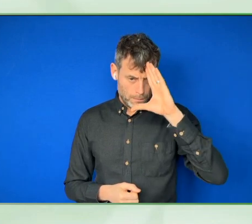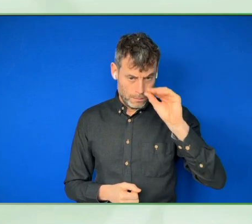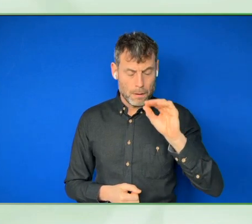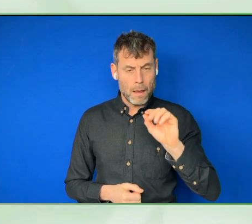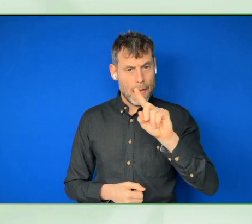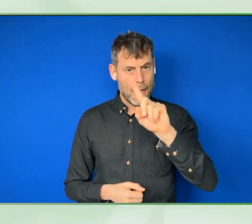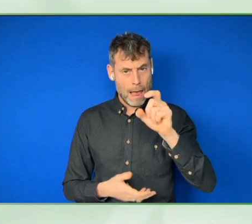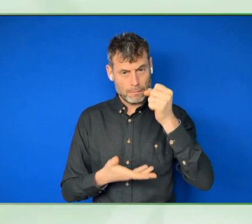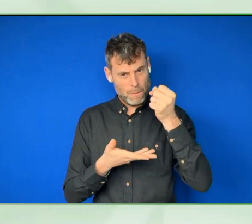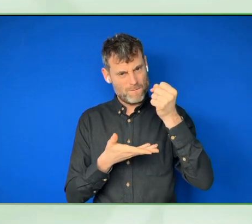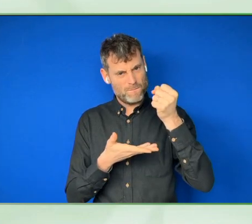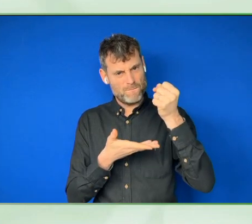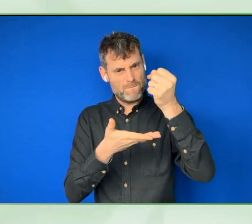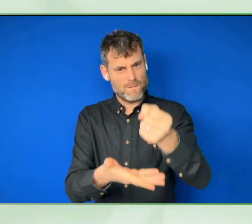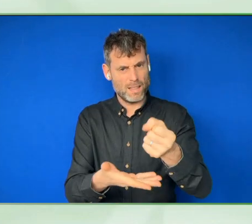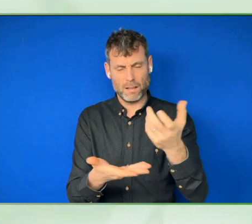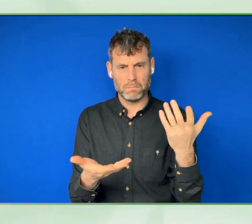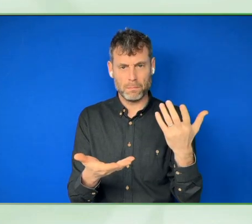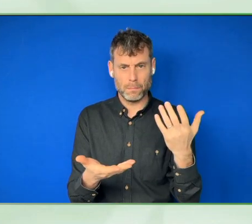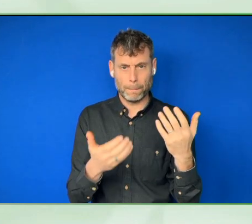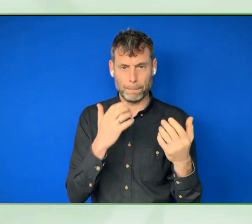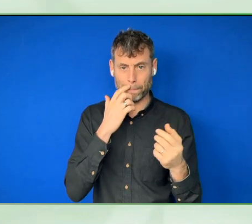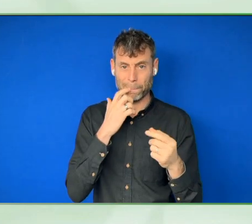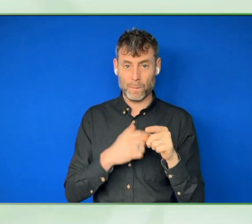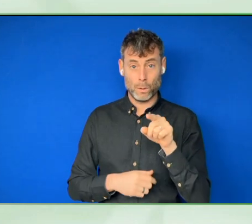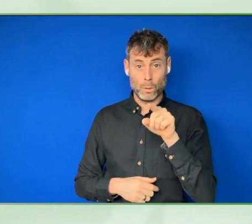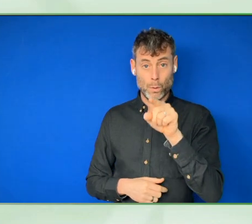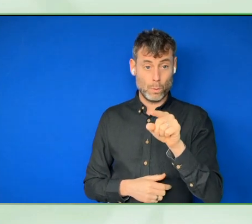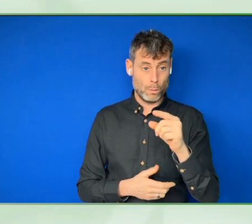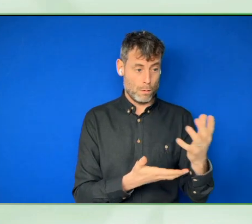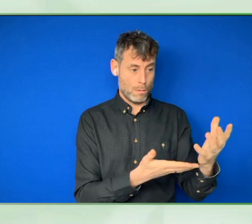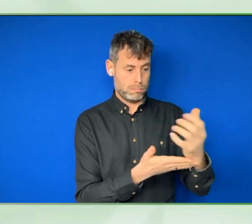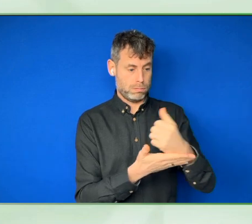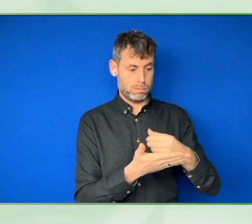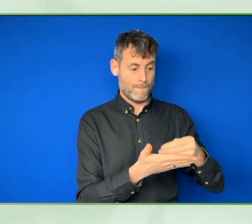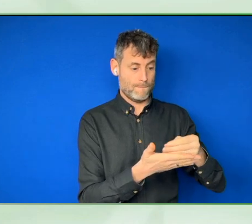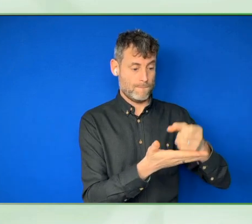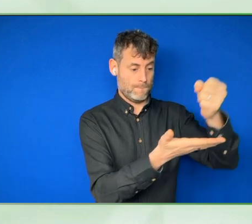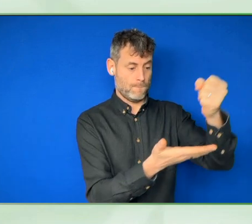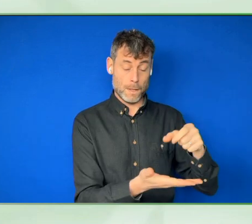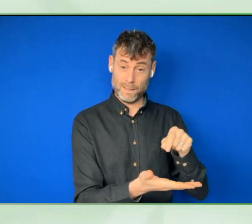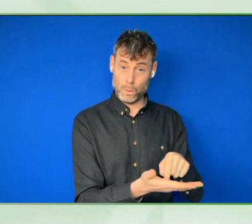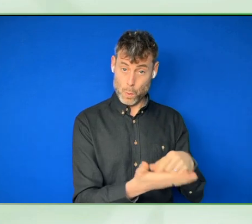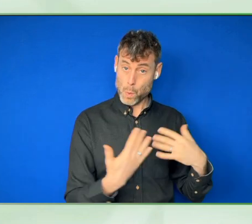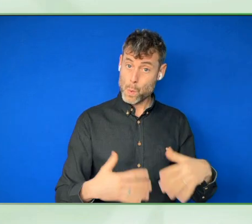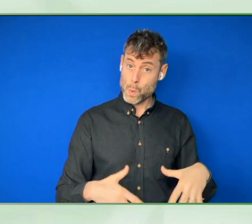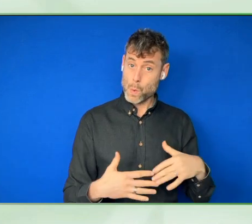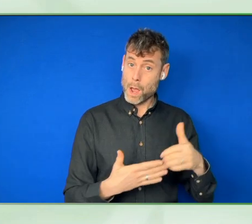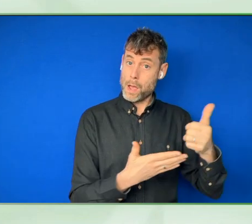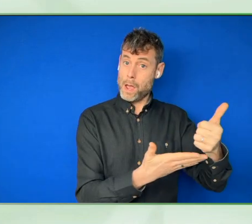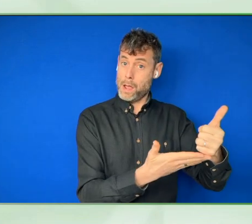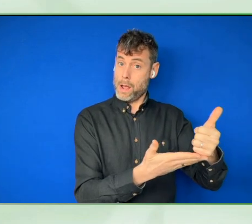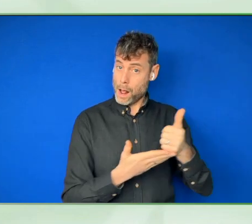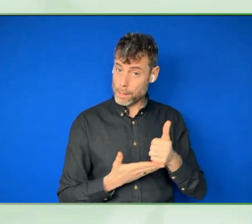the money obtained from that revenue source or that funding source? How important were they, and how might other